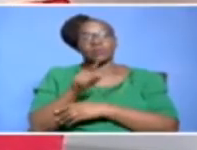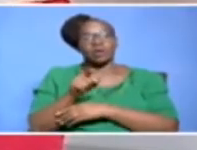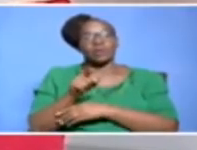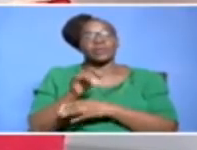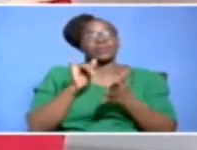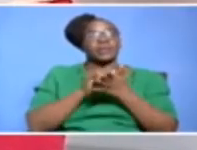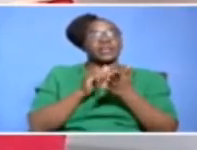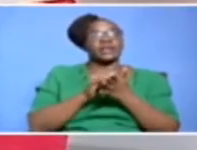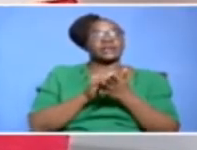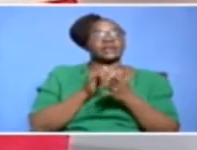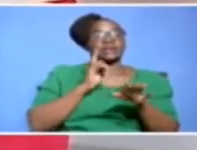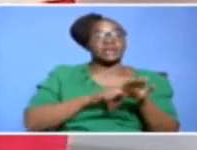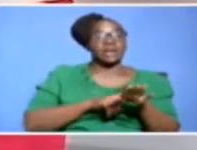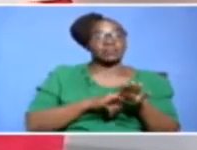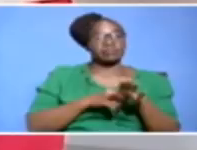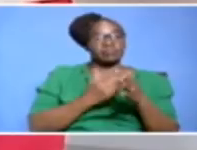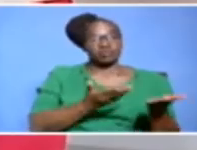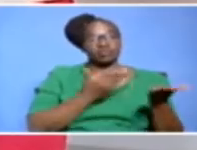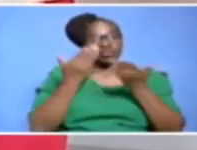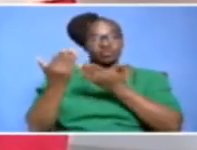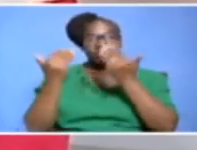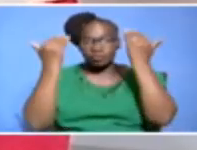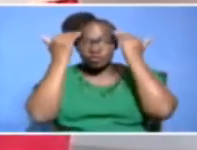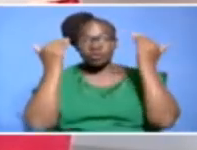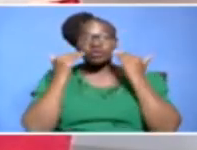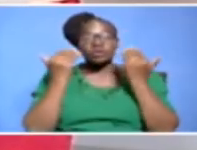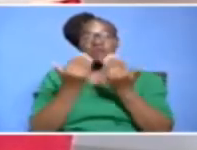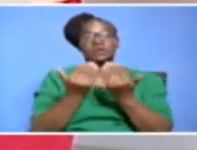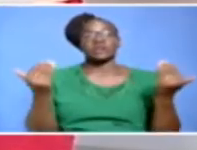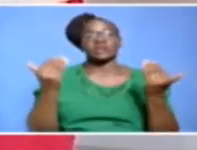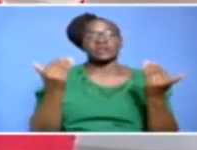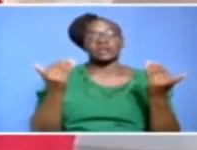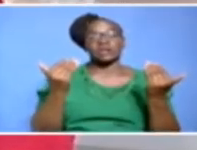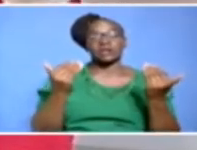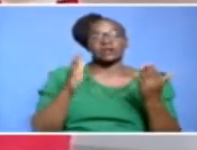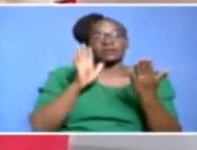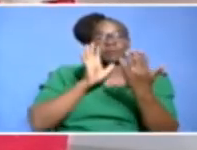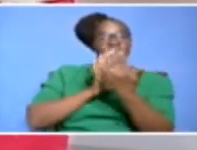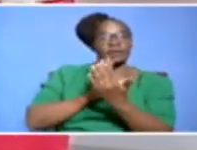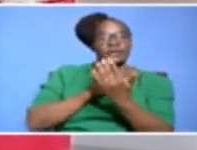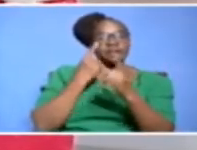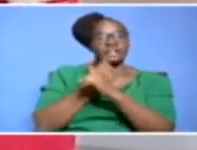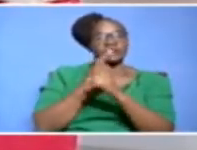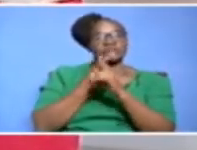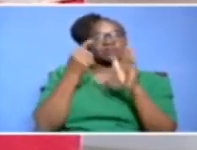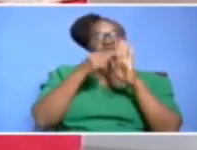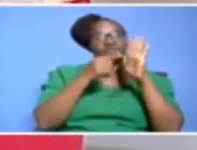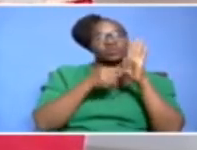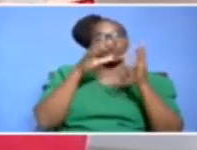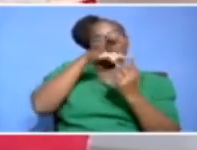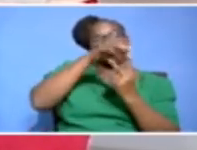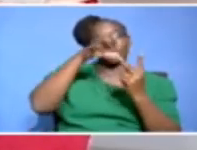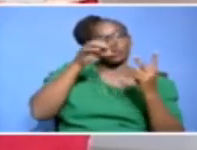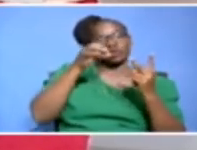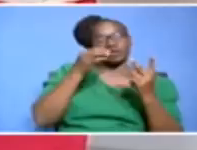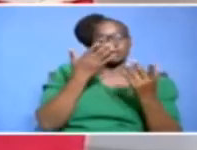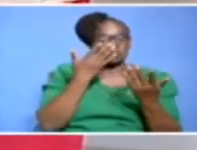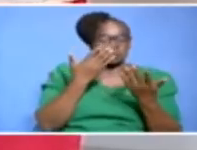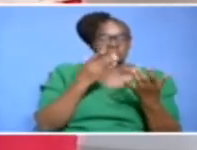upon conviction in a court of law, a child convict faces various sentencing options. First is